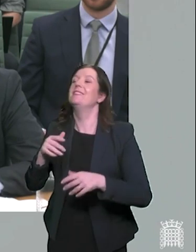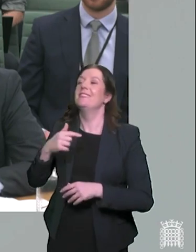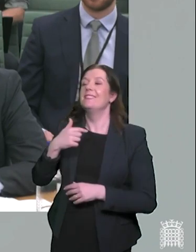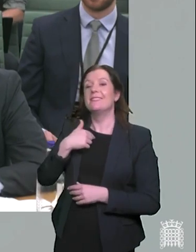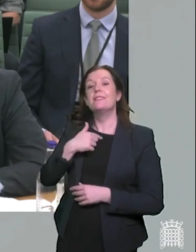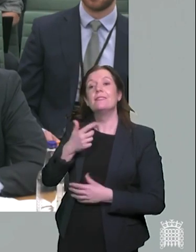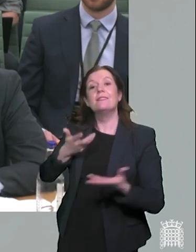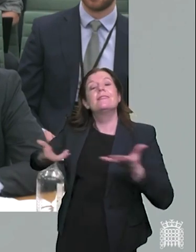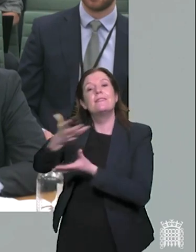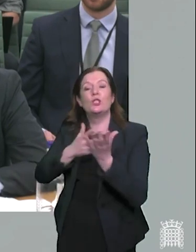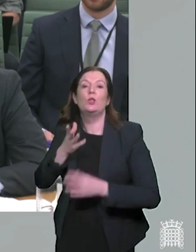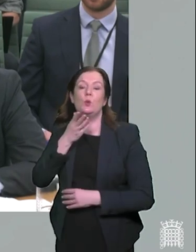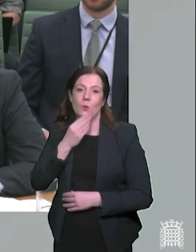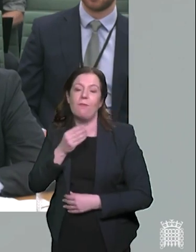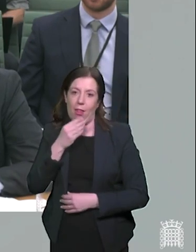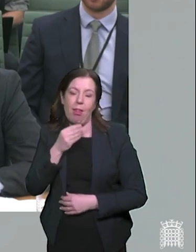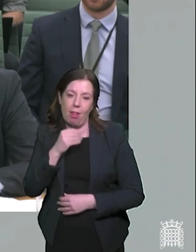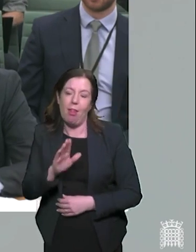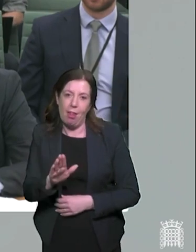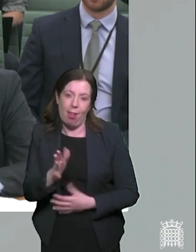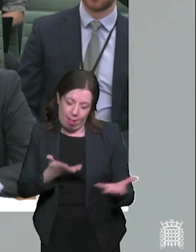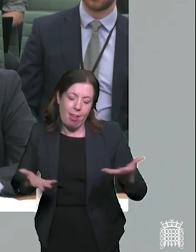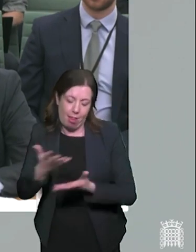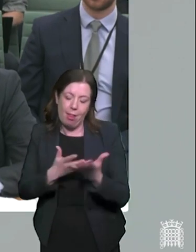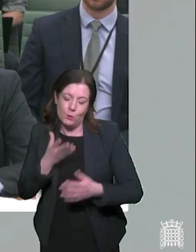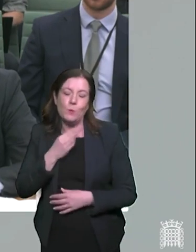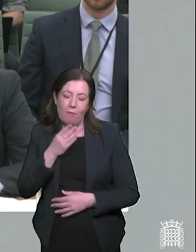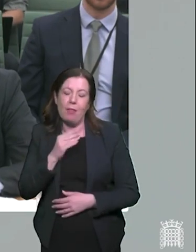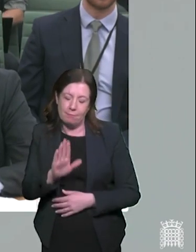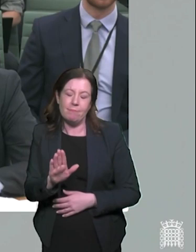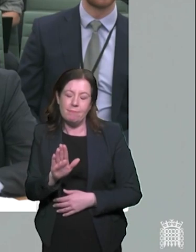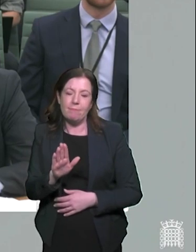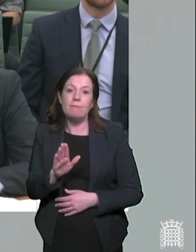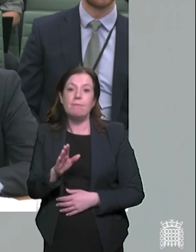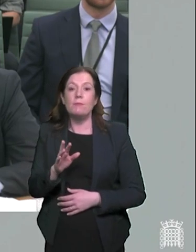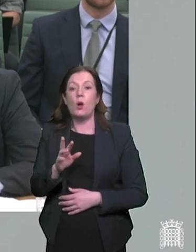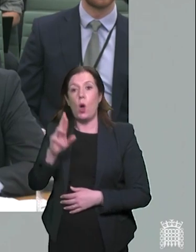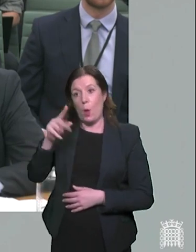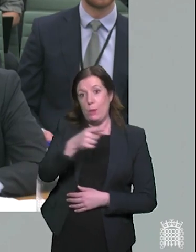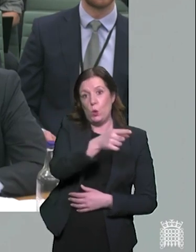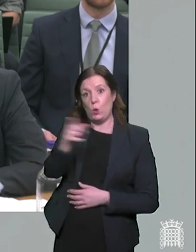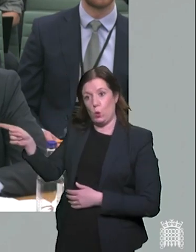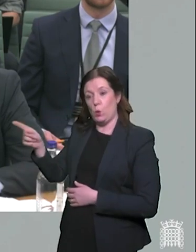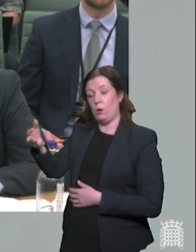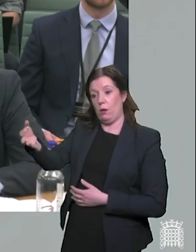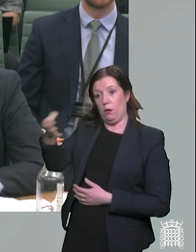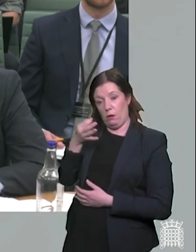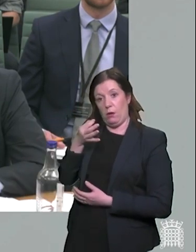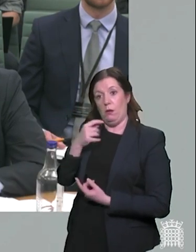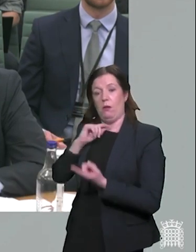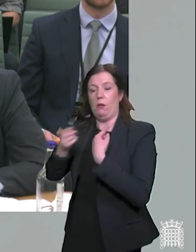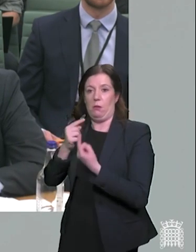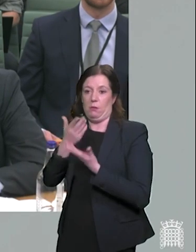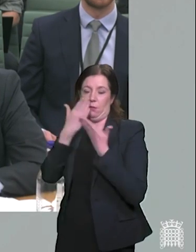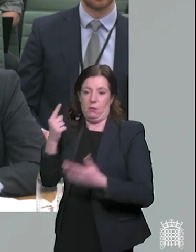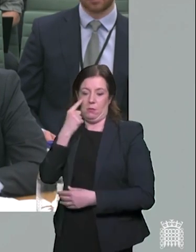I think it's been I genuinely think it's been a useful discussion, and I hope it's clear to the committee what was in my heart and my